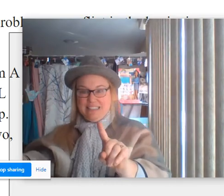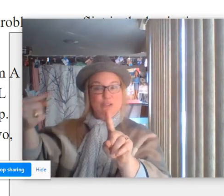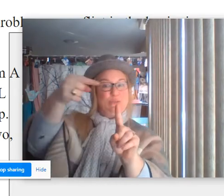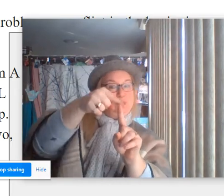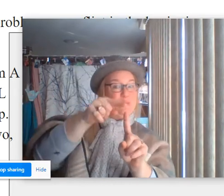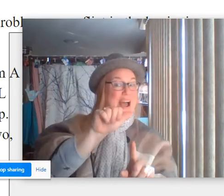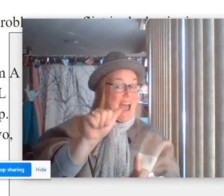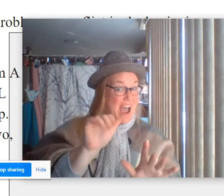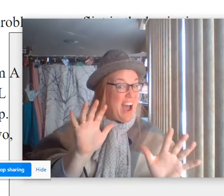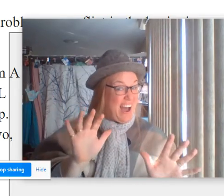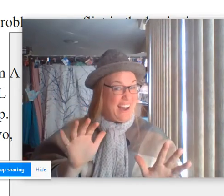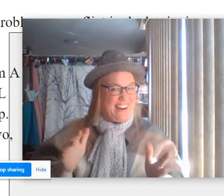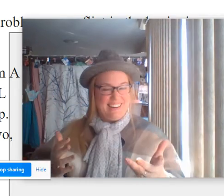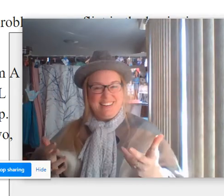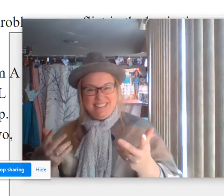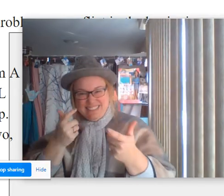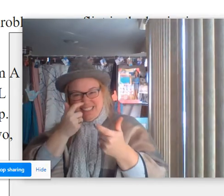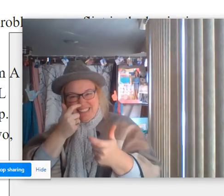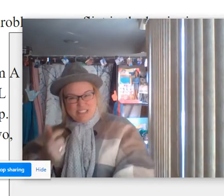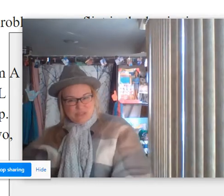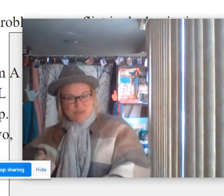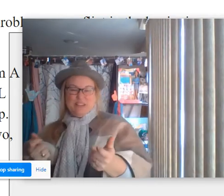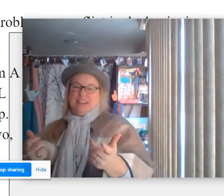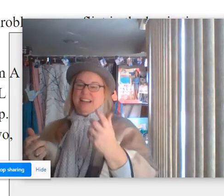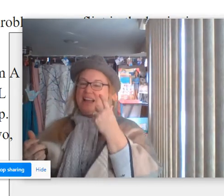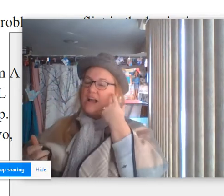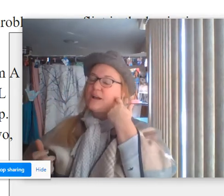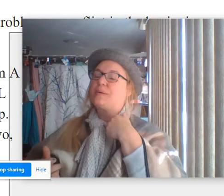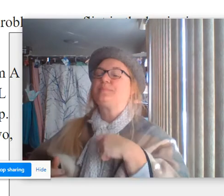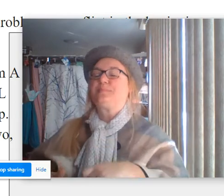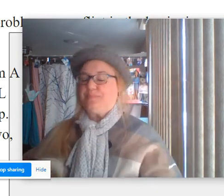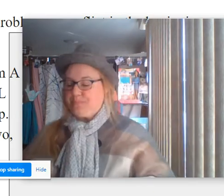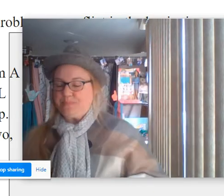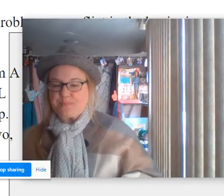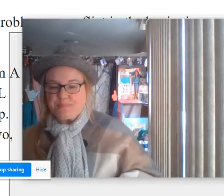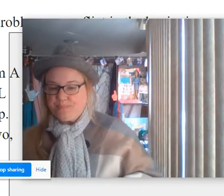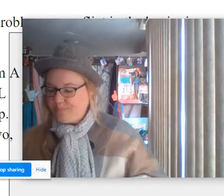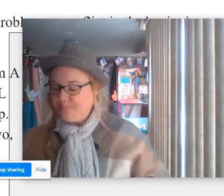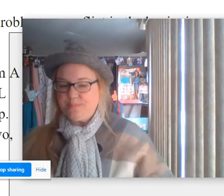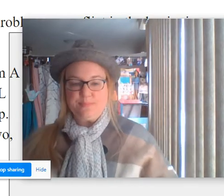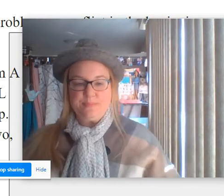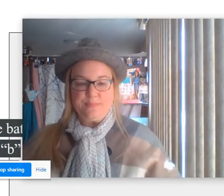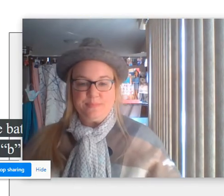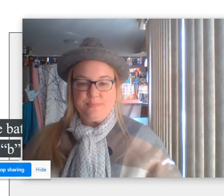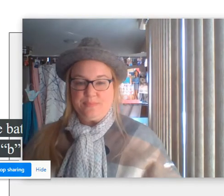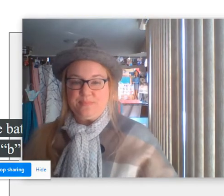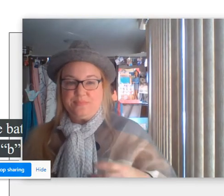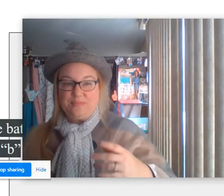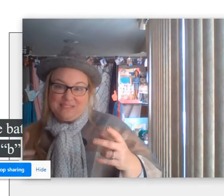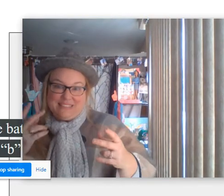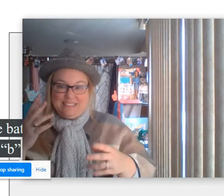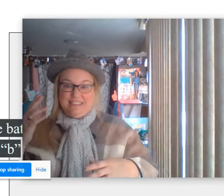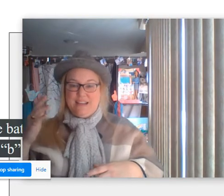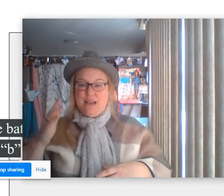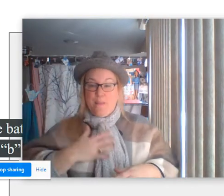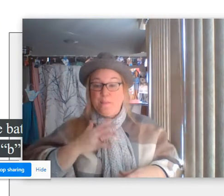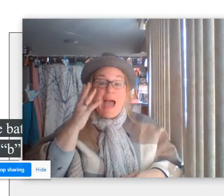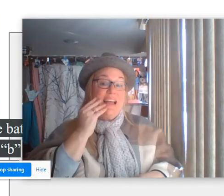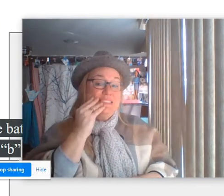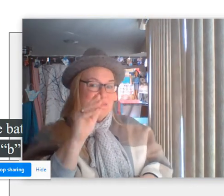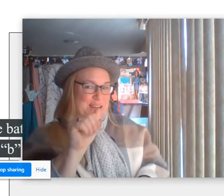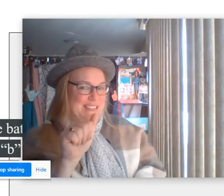ASL, advanced users will even go through the alphabet like 2 and 3 times. So I've seen some pretty intense, awesome ABC stories. All